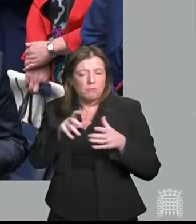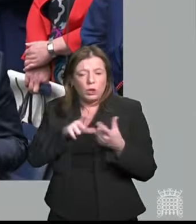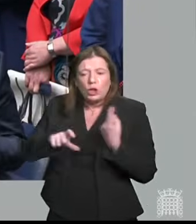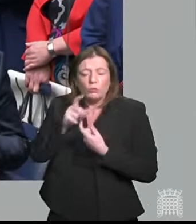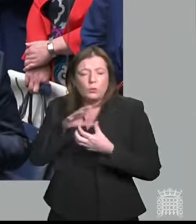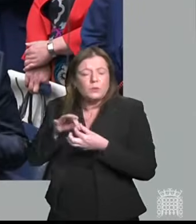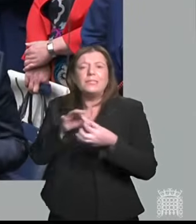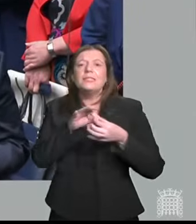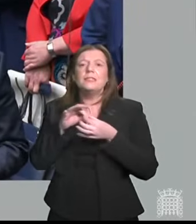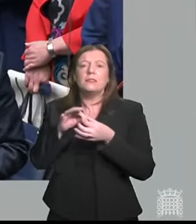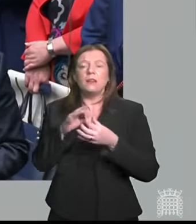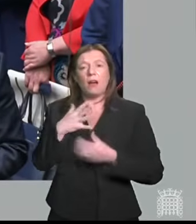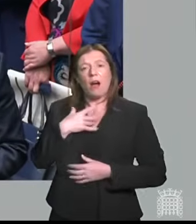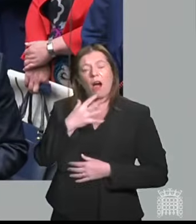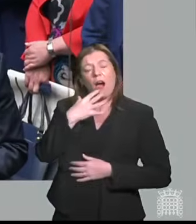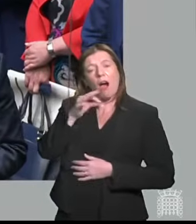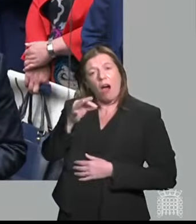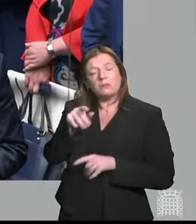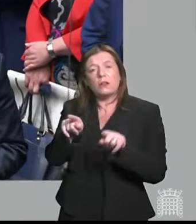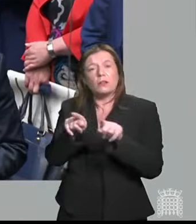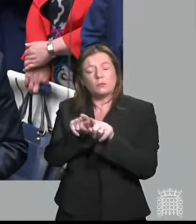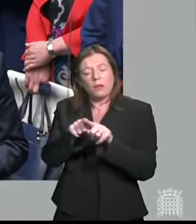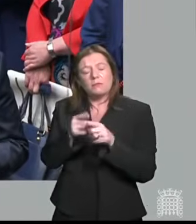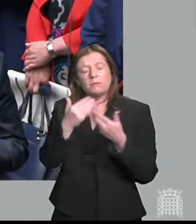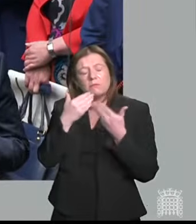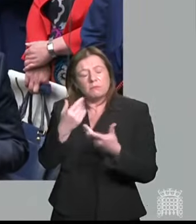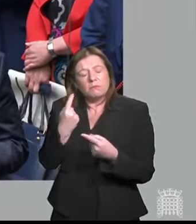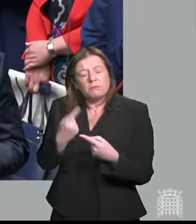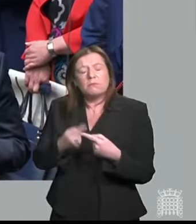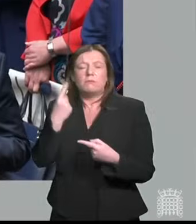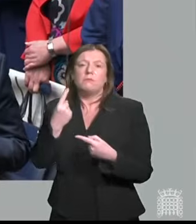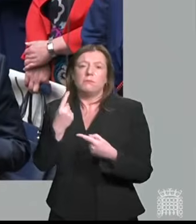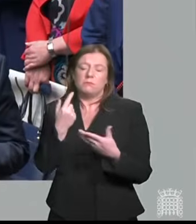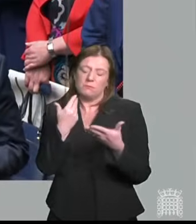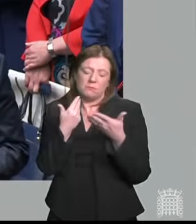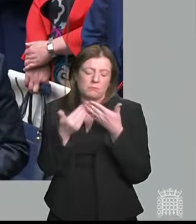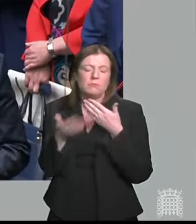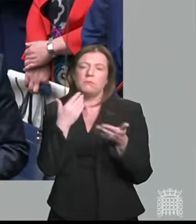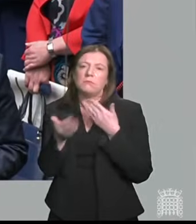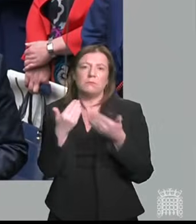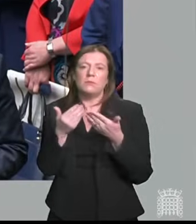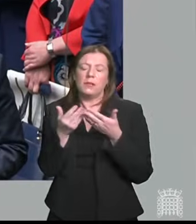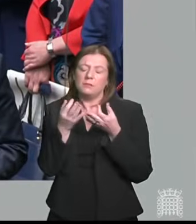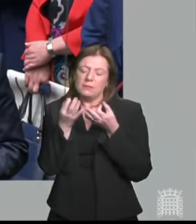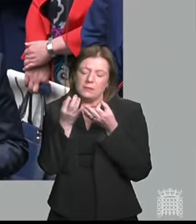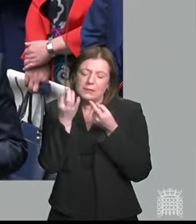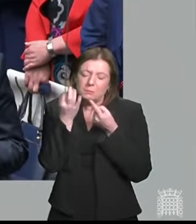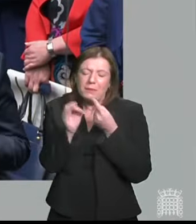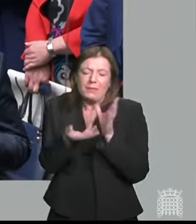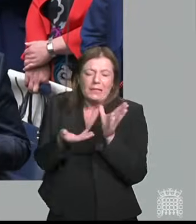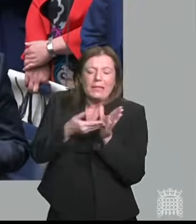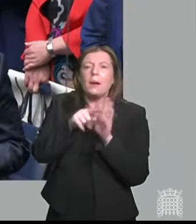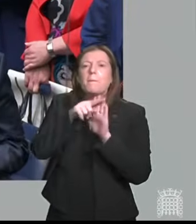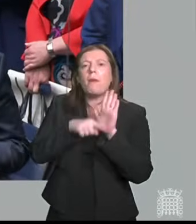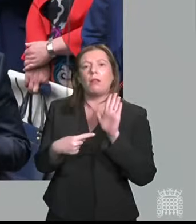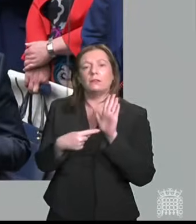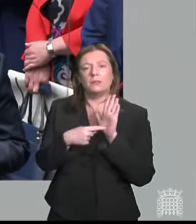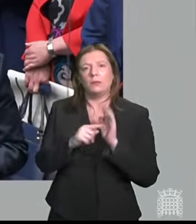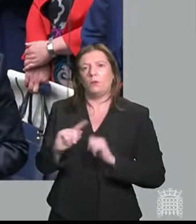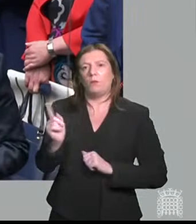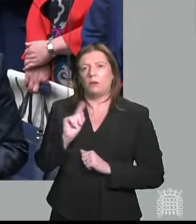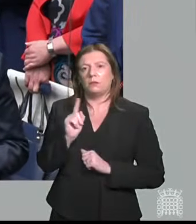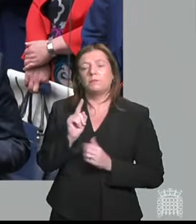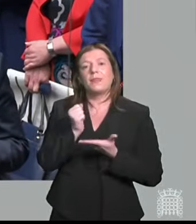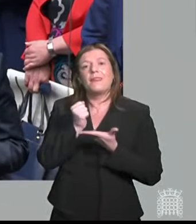may I ask him to consider urgently an immediate and specific policy of revoking